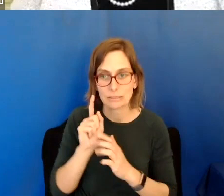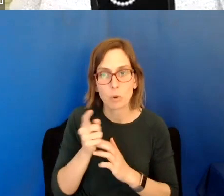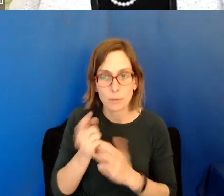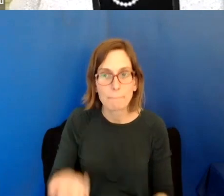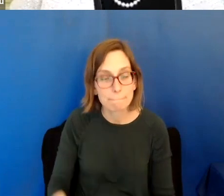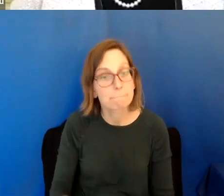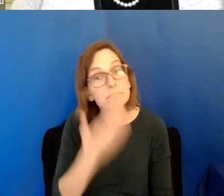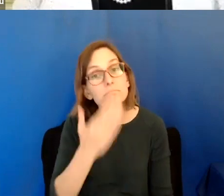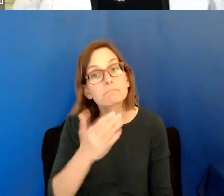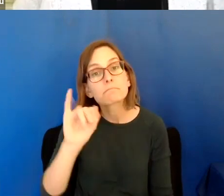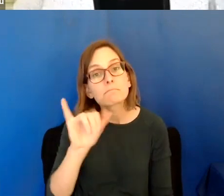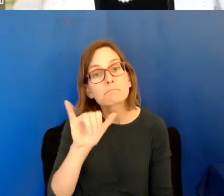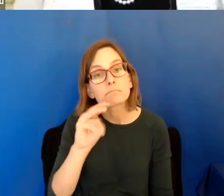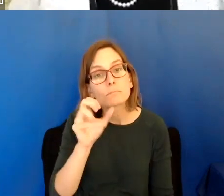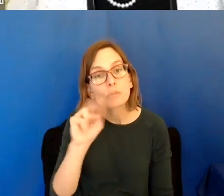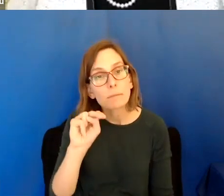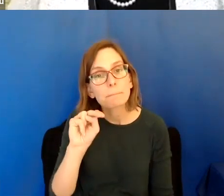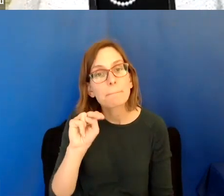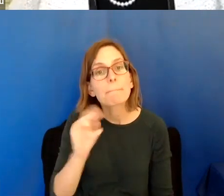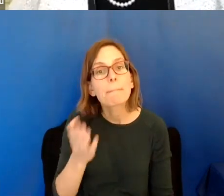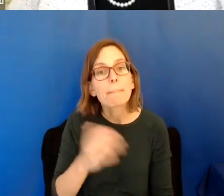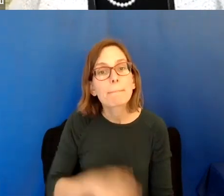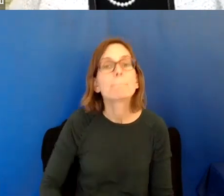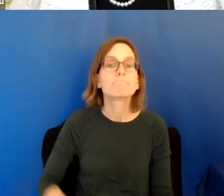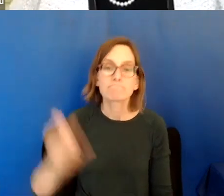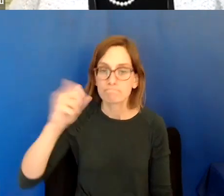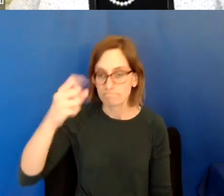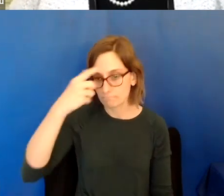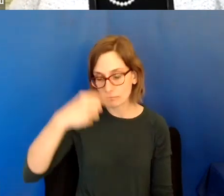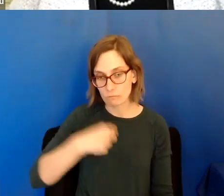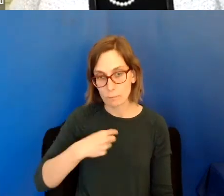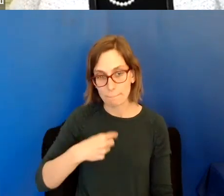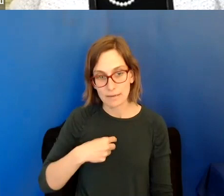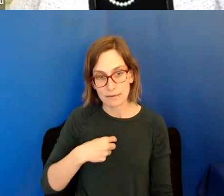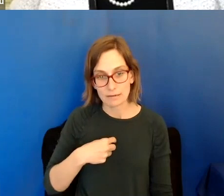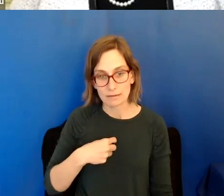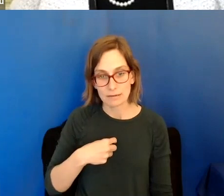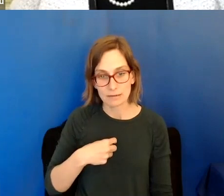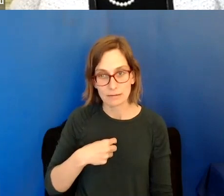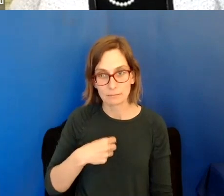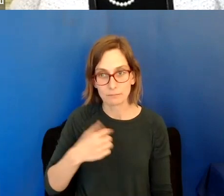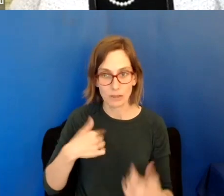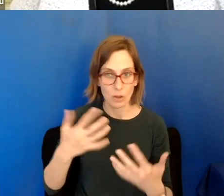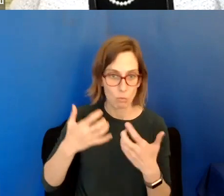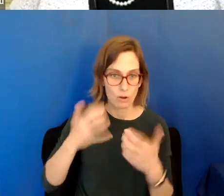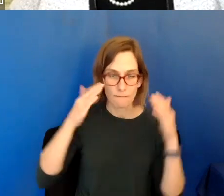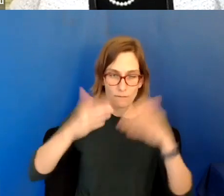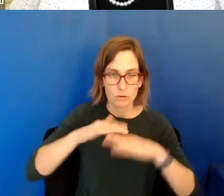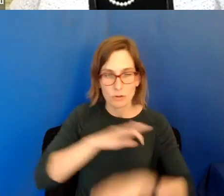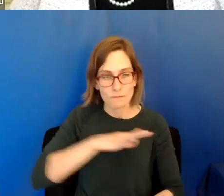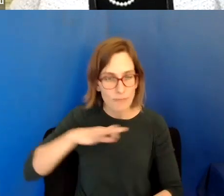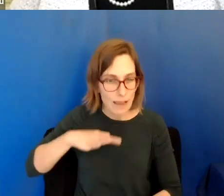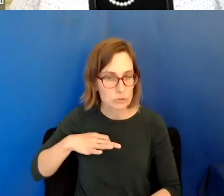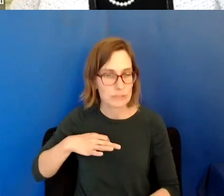you. Jaymon, and then Sarah. Yeah, I think for me, I want to focus on faculty and what they can do.